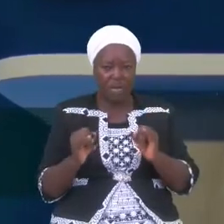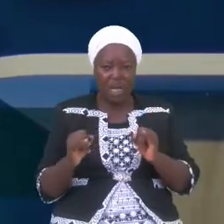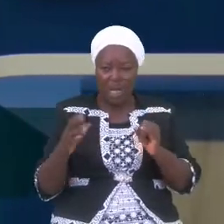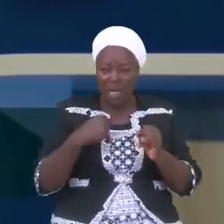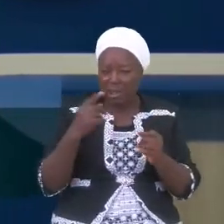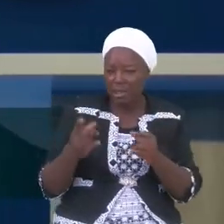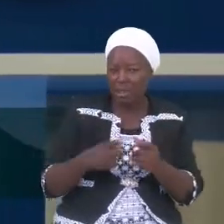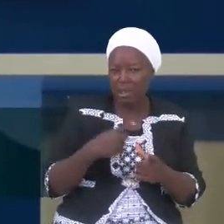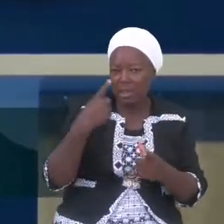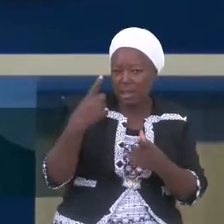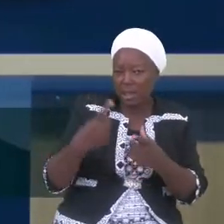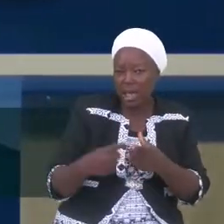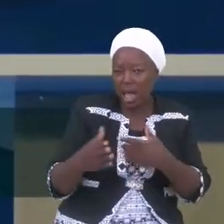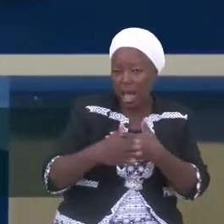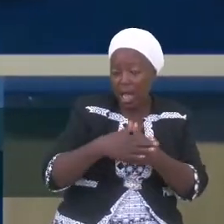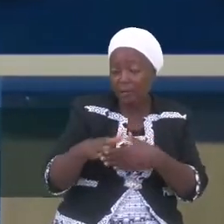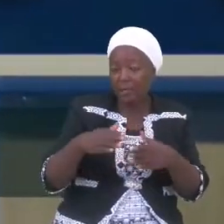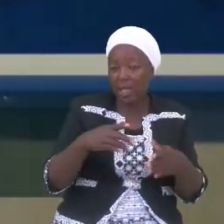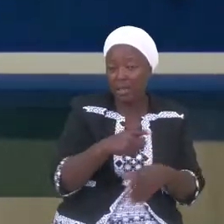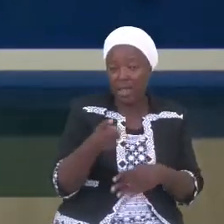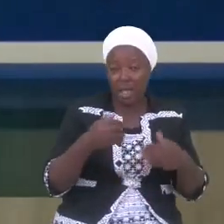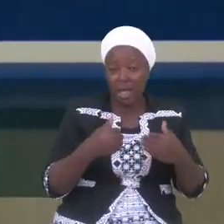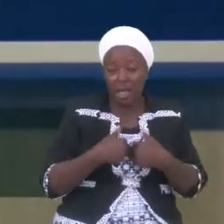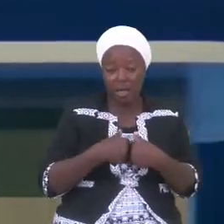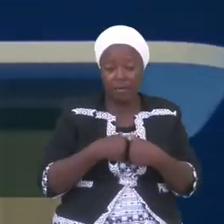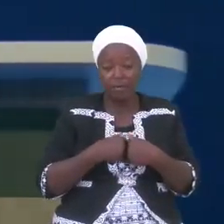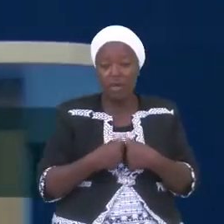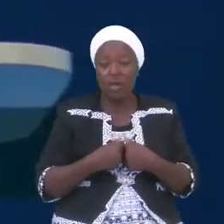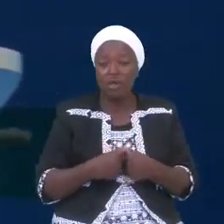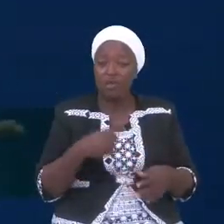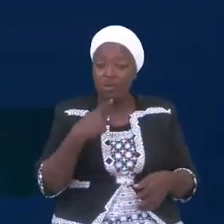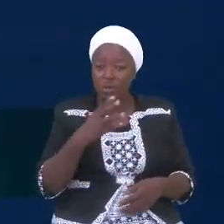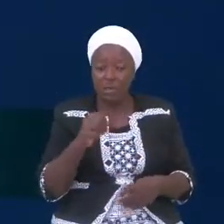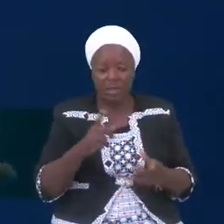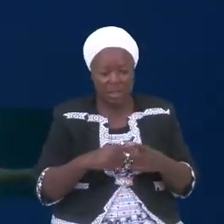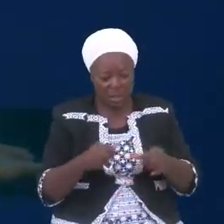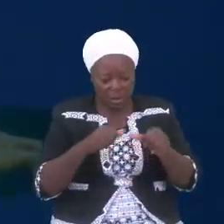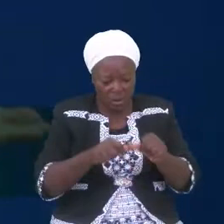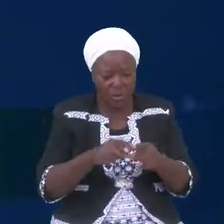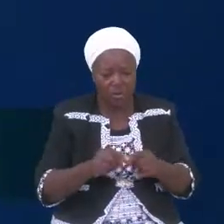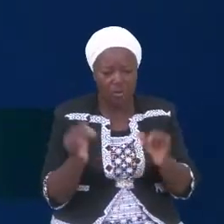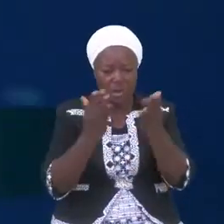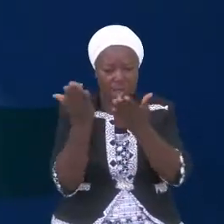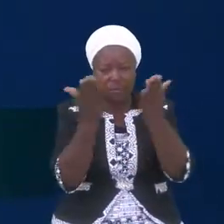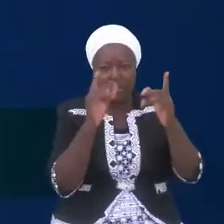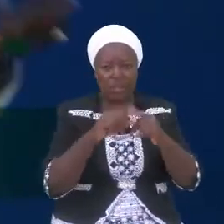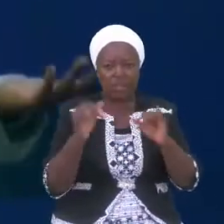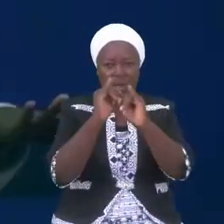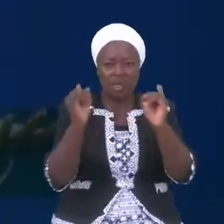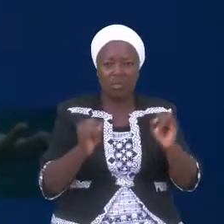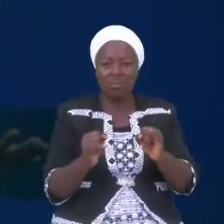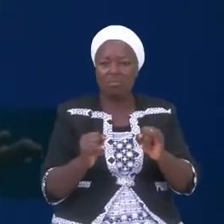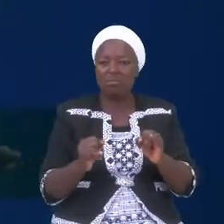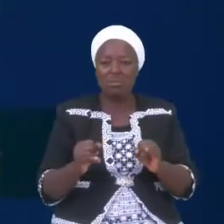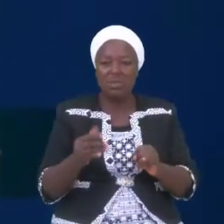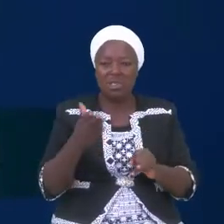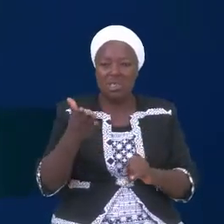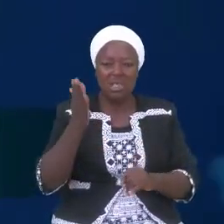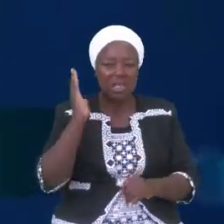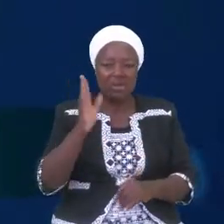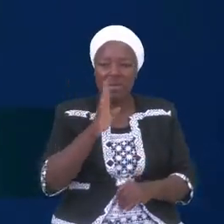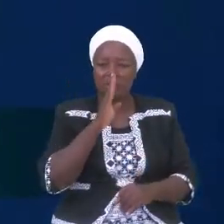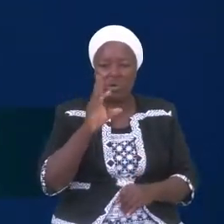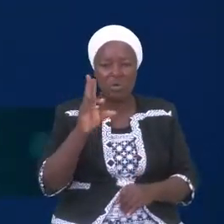then after Paul had preached to them, they keep on sacrificing to idols, there'll be no conversion.